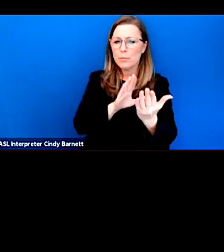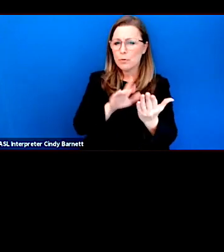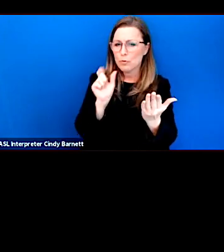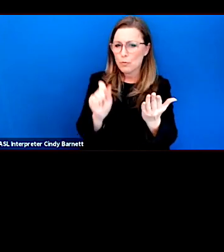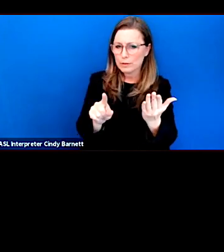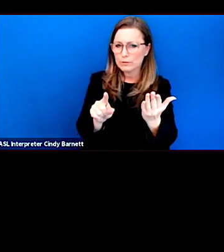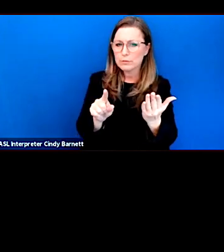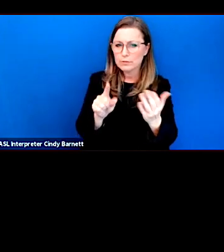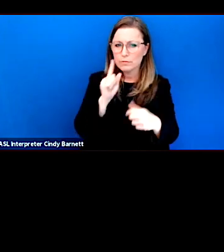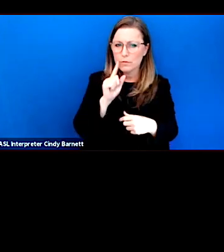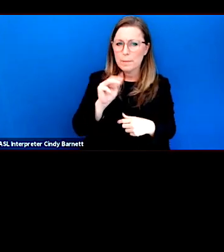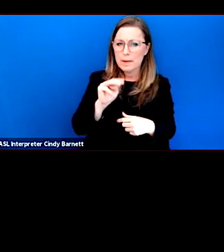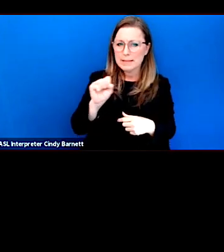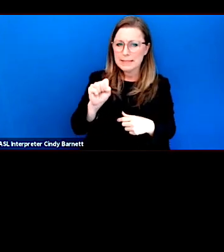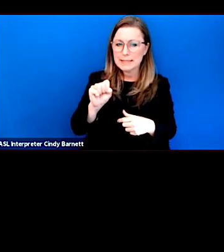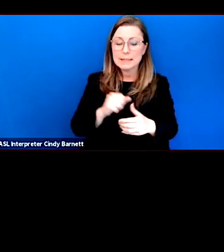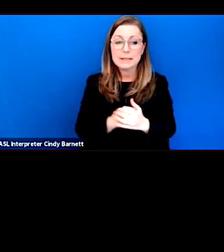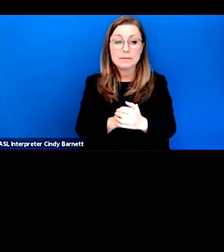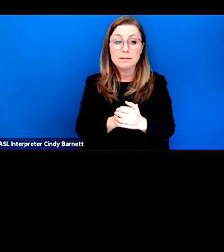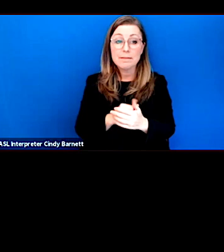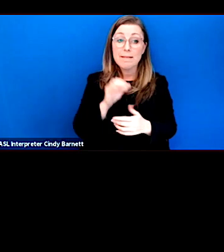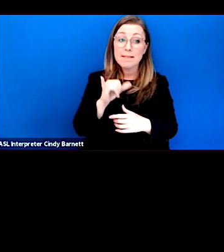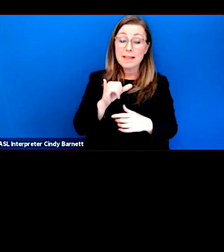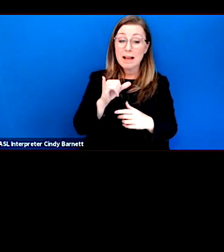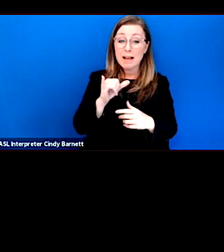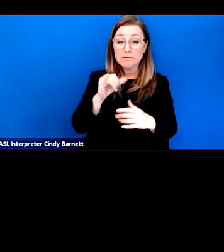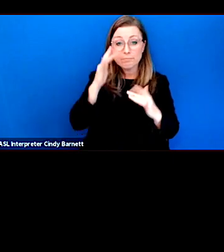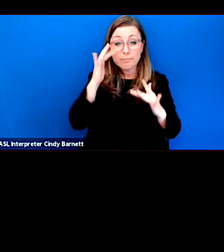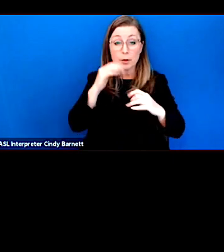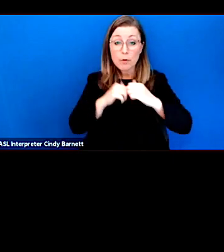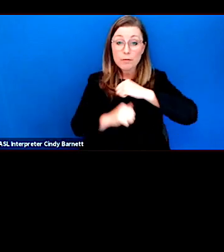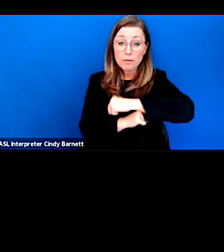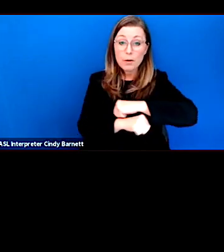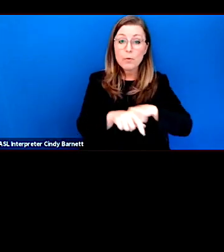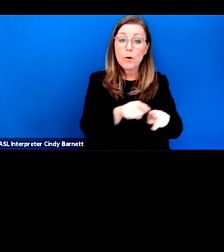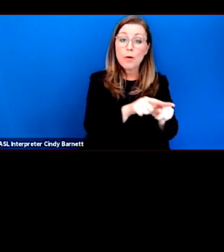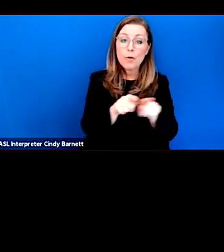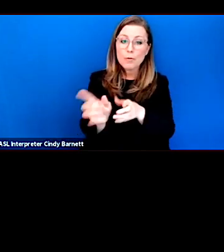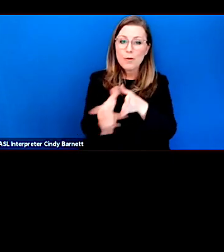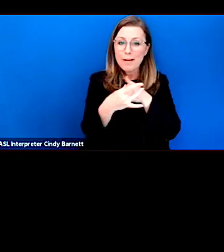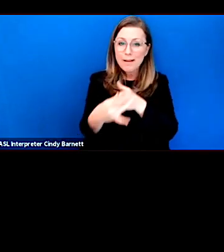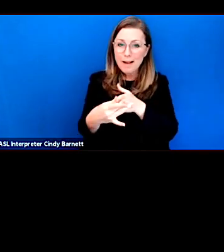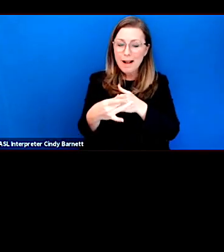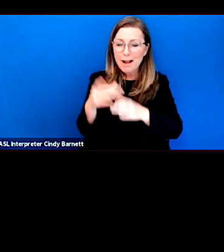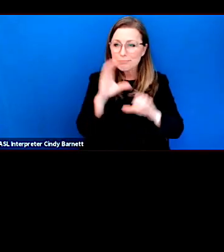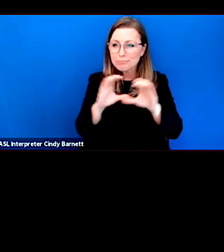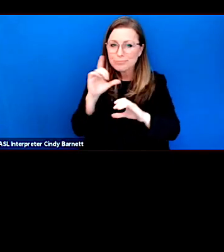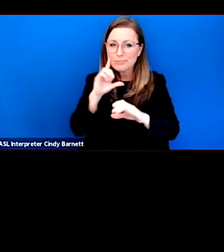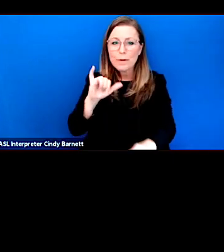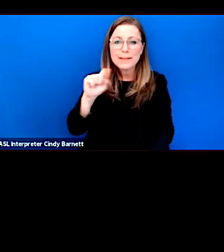of theoretical framework will also guide the analysis of the literature to develop findings for your